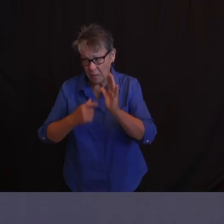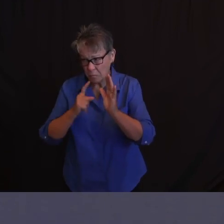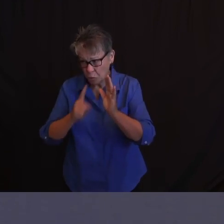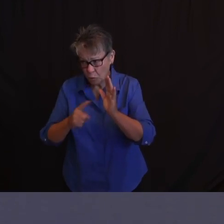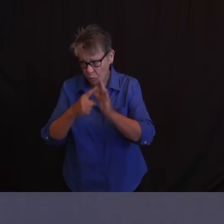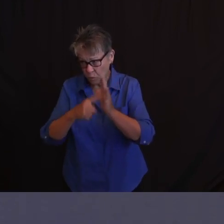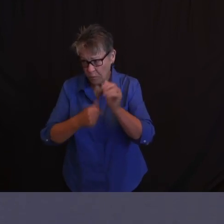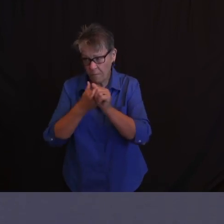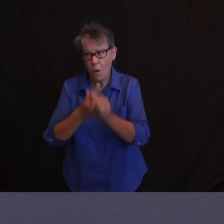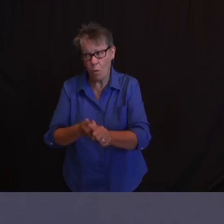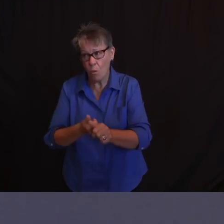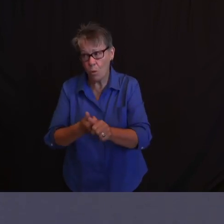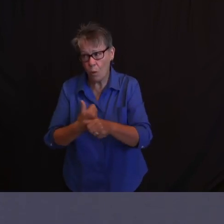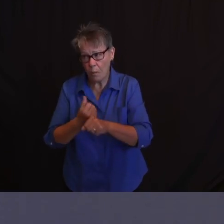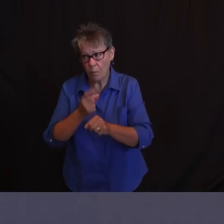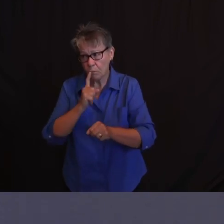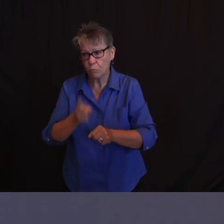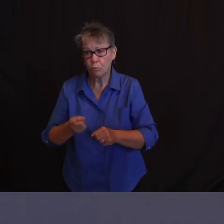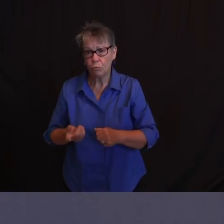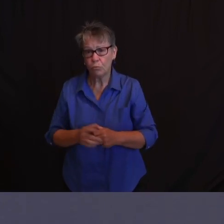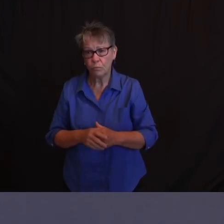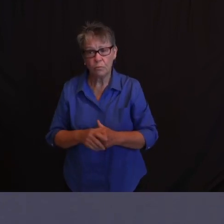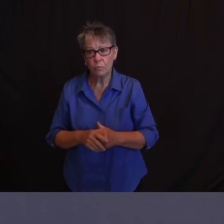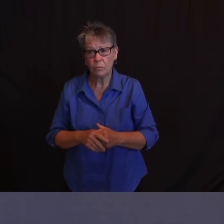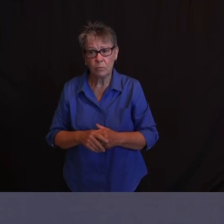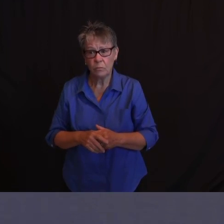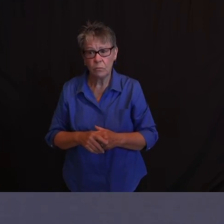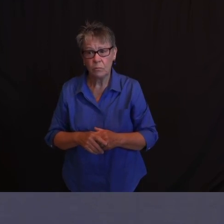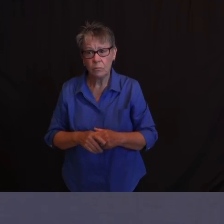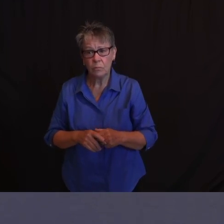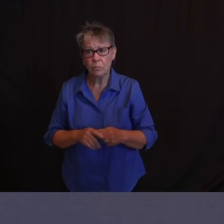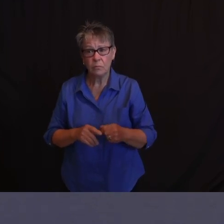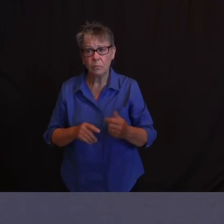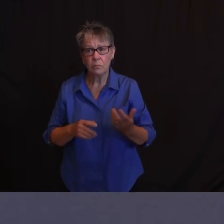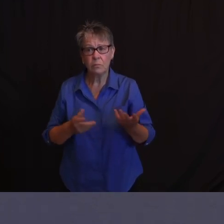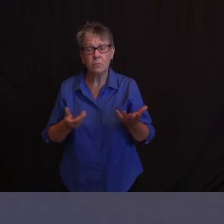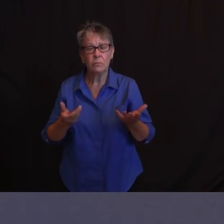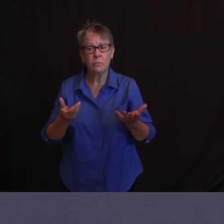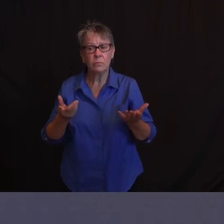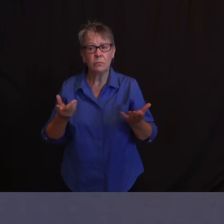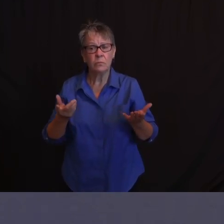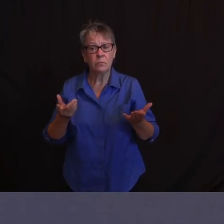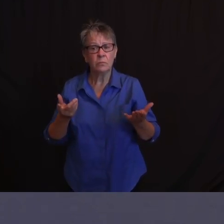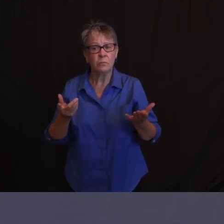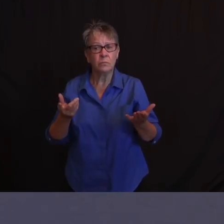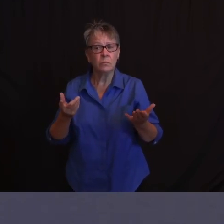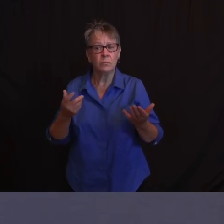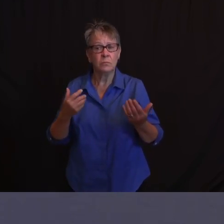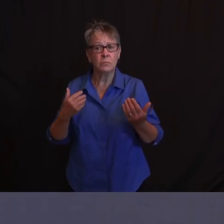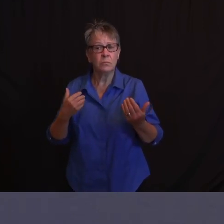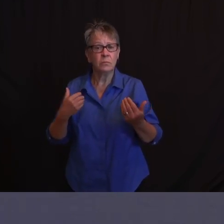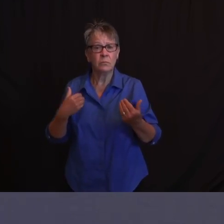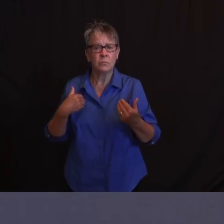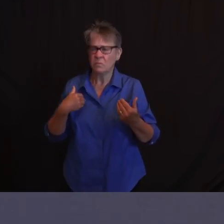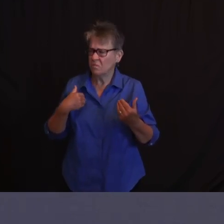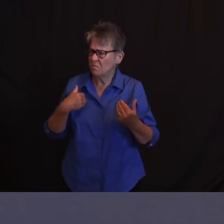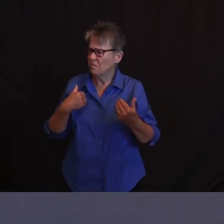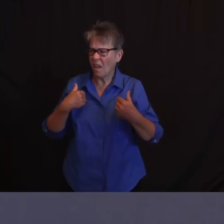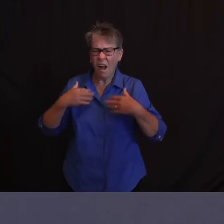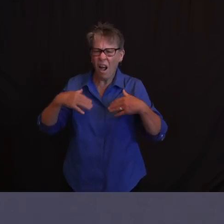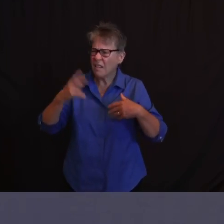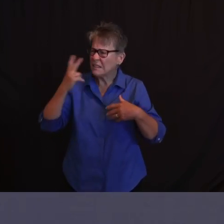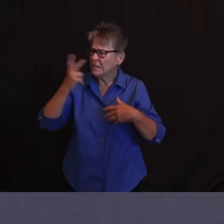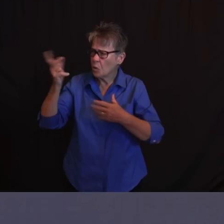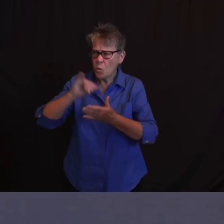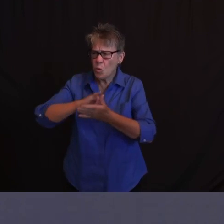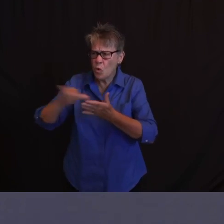York, the Governor Cuomo announcement, so I don't have any reaction to it, but what you can do in New York versus what you can do in New Jersey are not